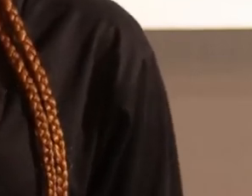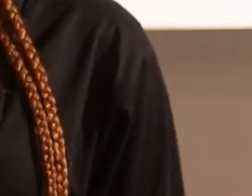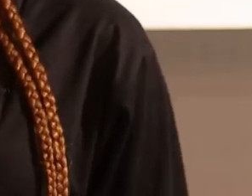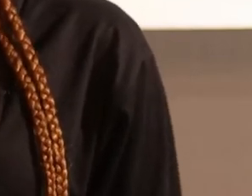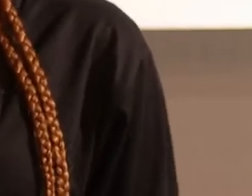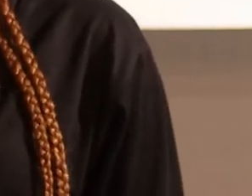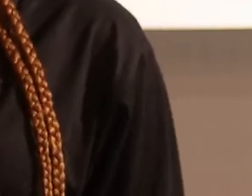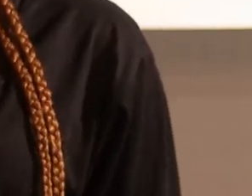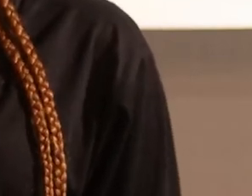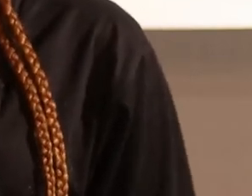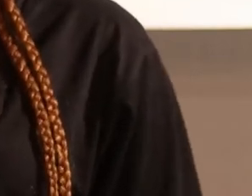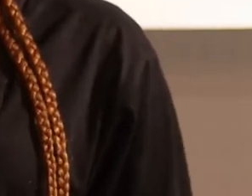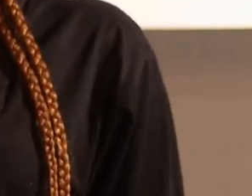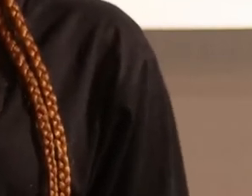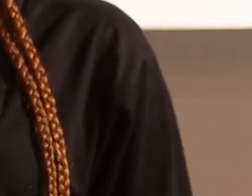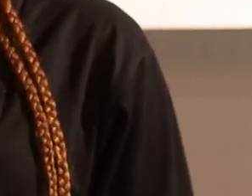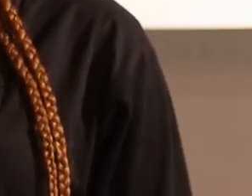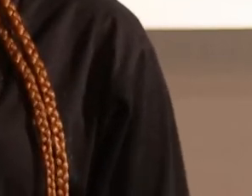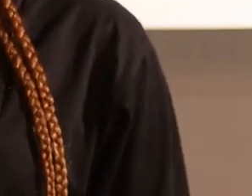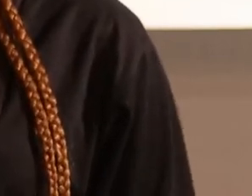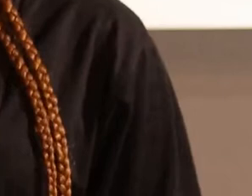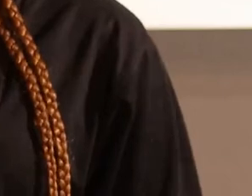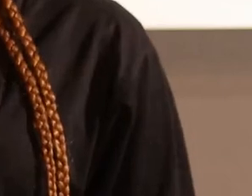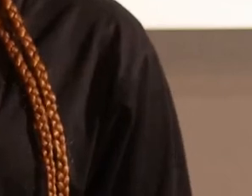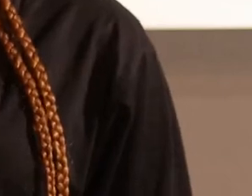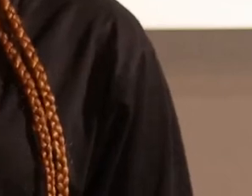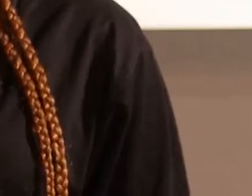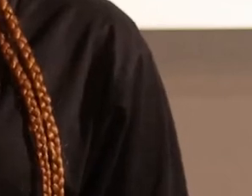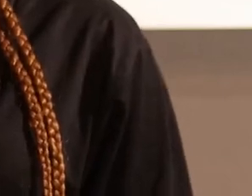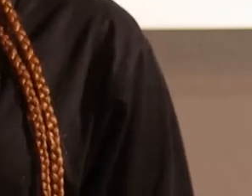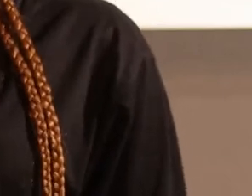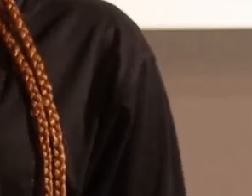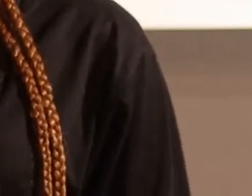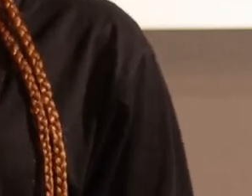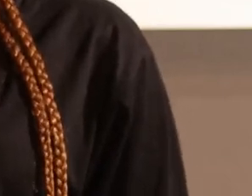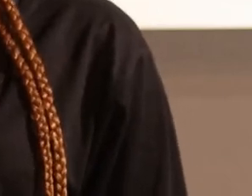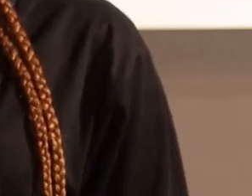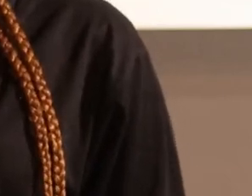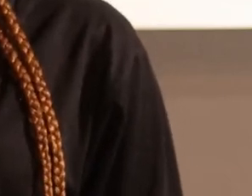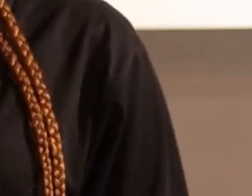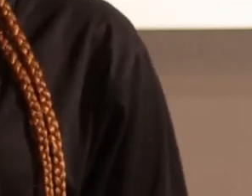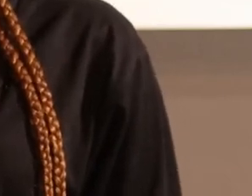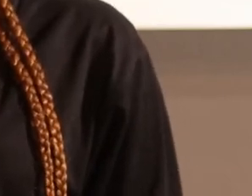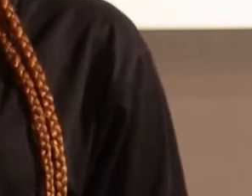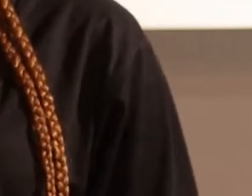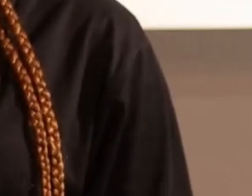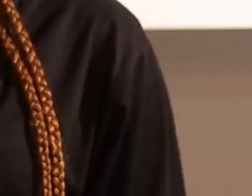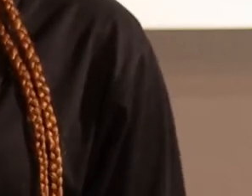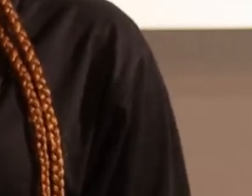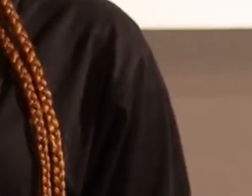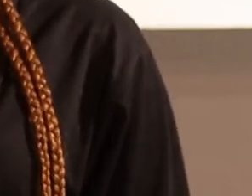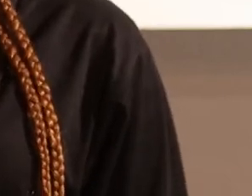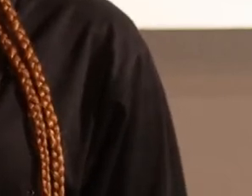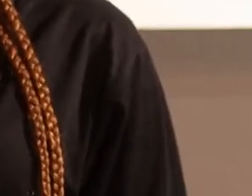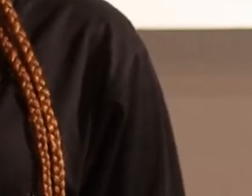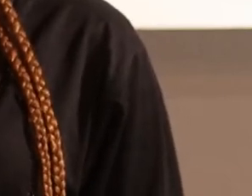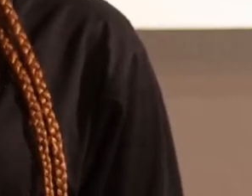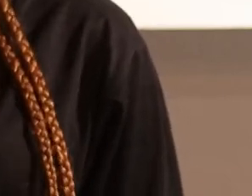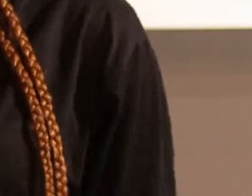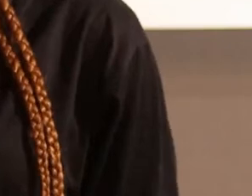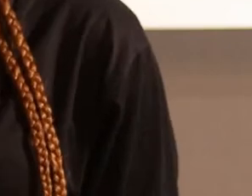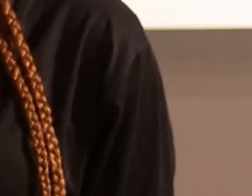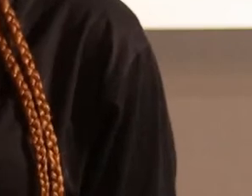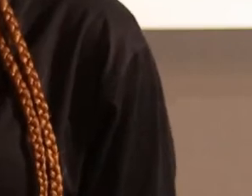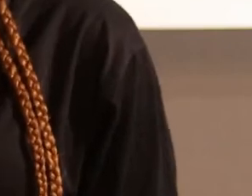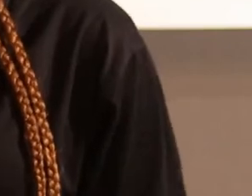13 million children and has been recognized as one of the best poverty alleviation programs in southern Africa.